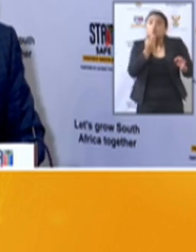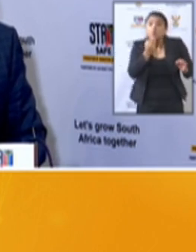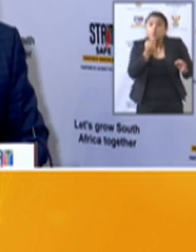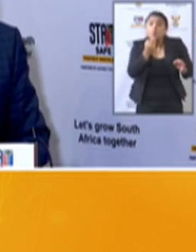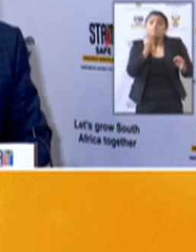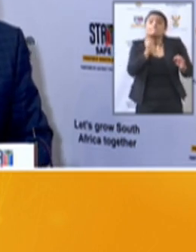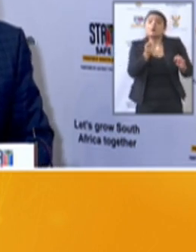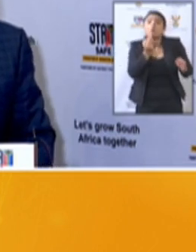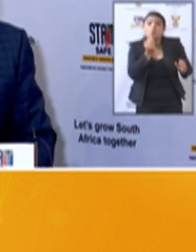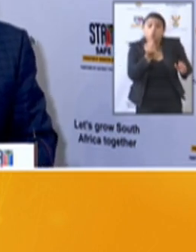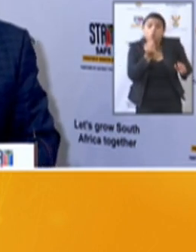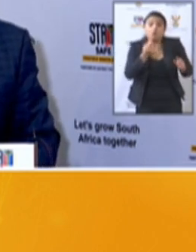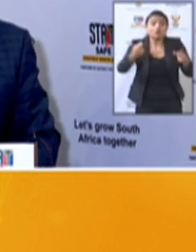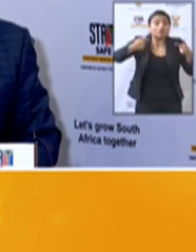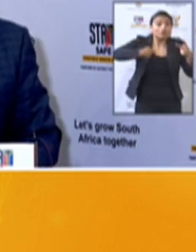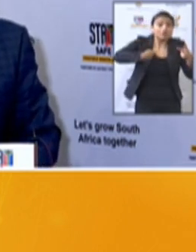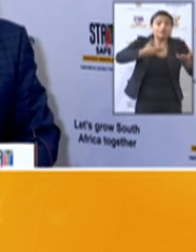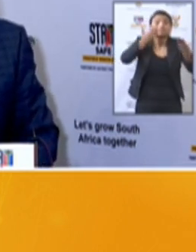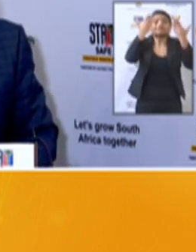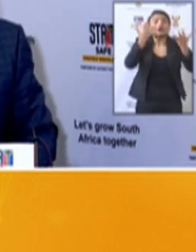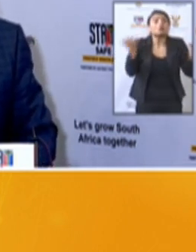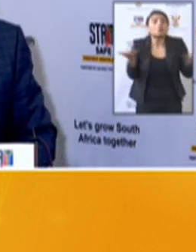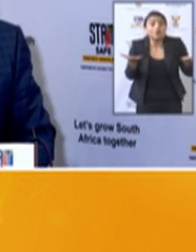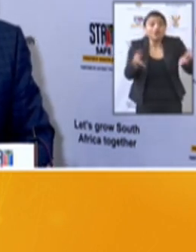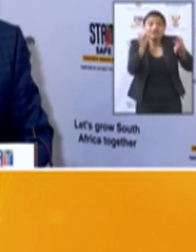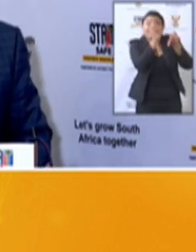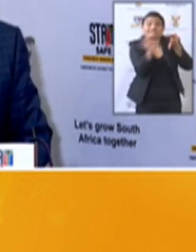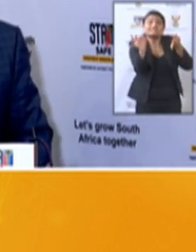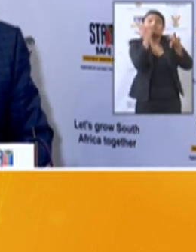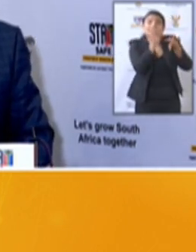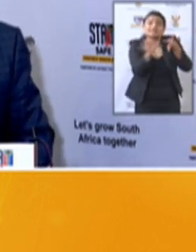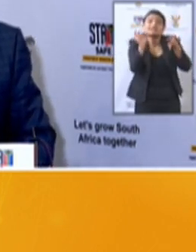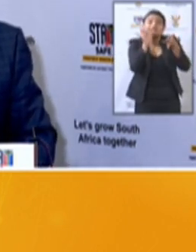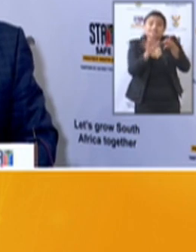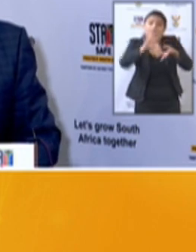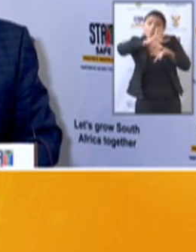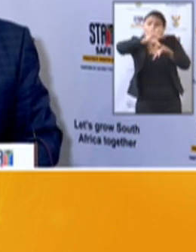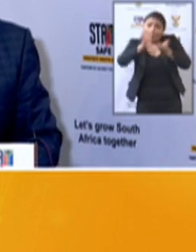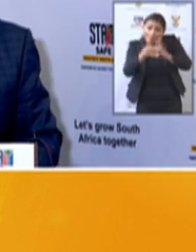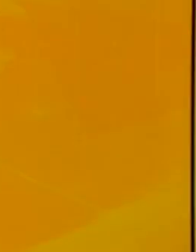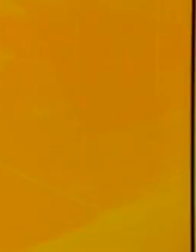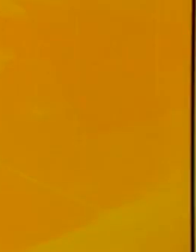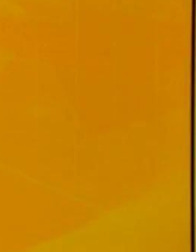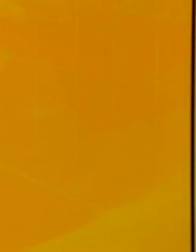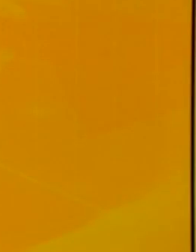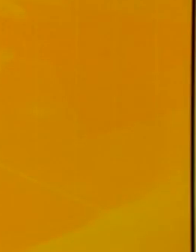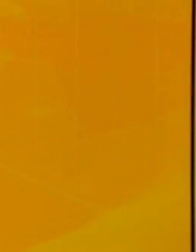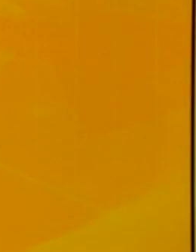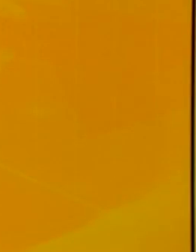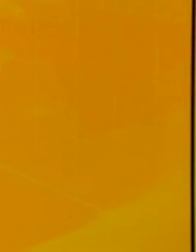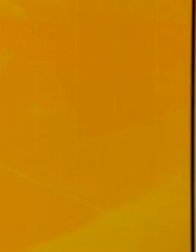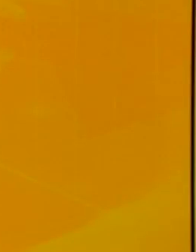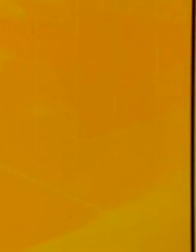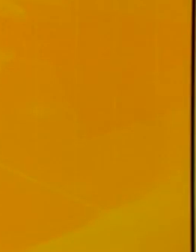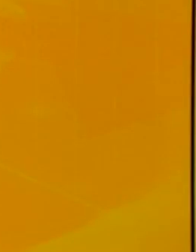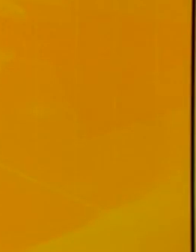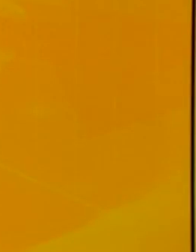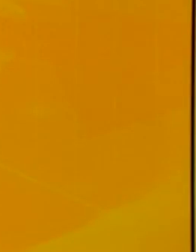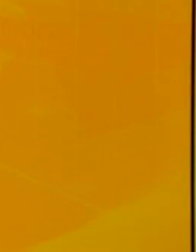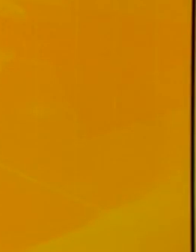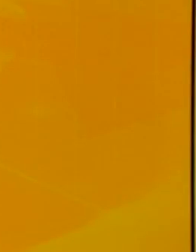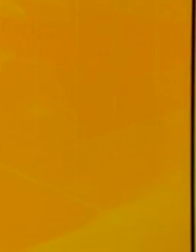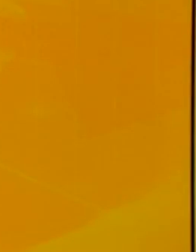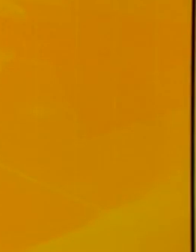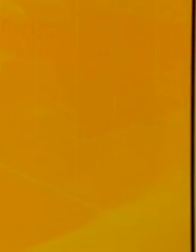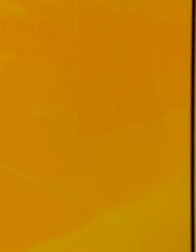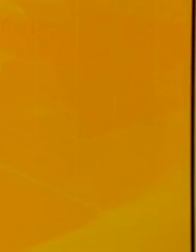very difficult, in particular for black female South African academics, speaking about how most people should try and access that report